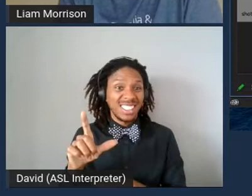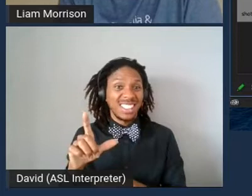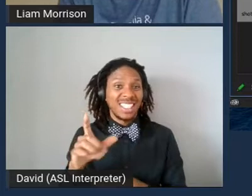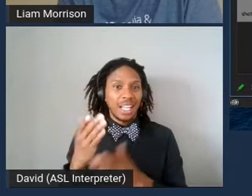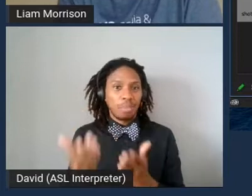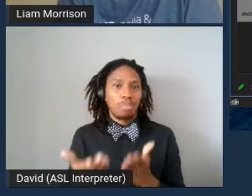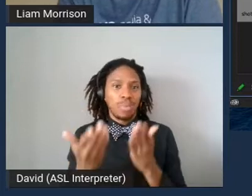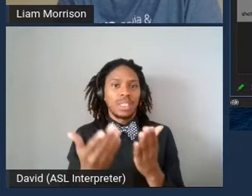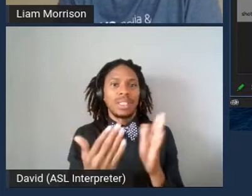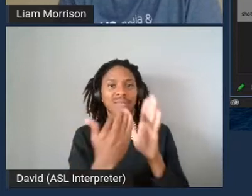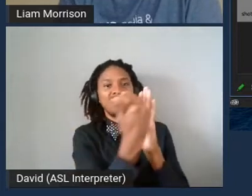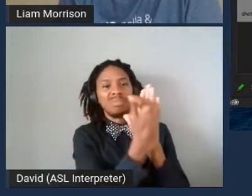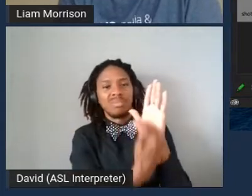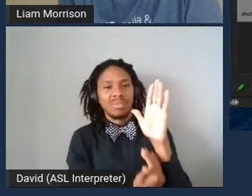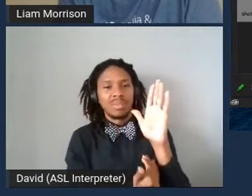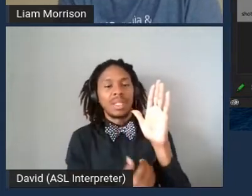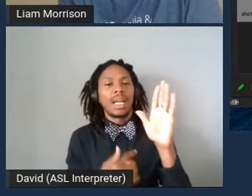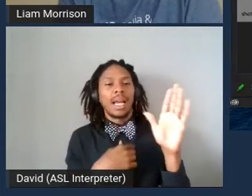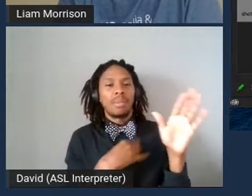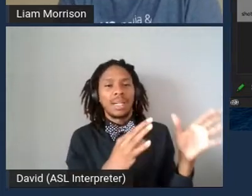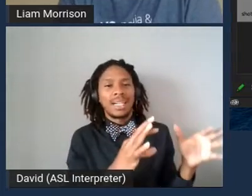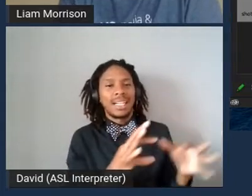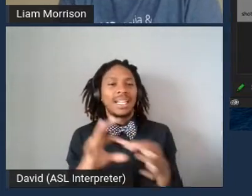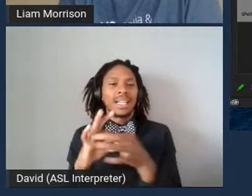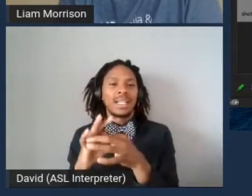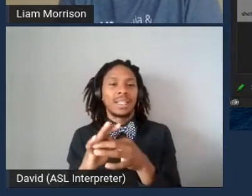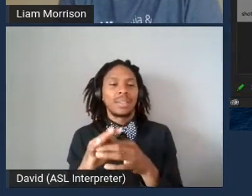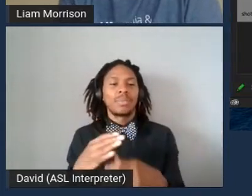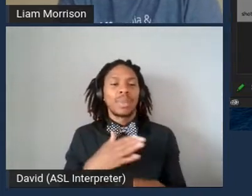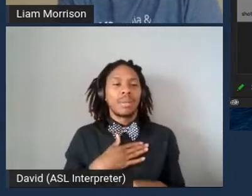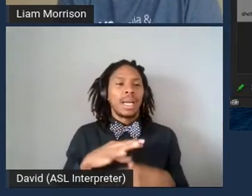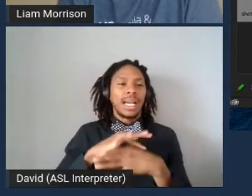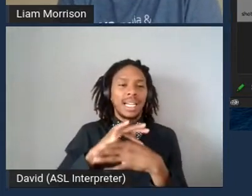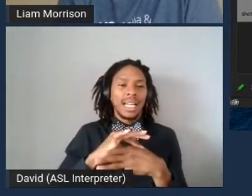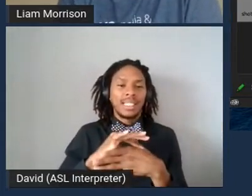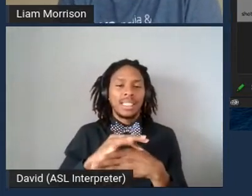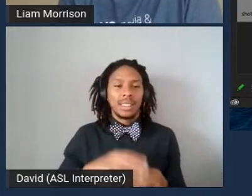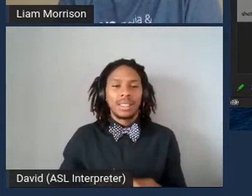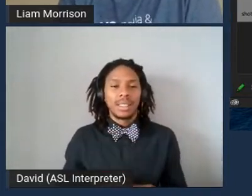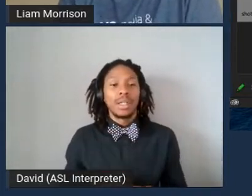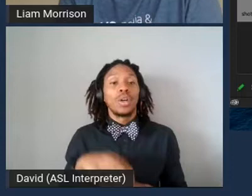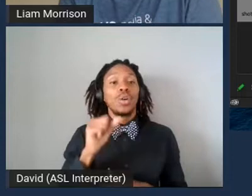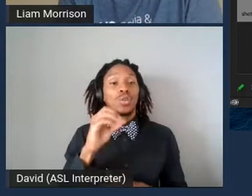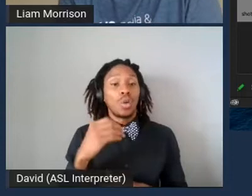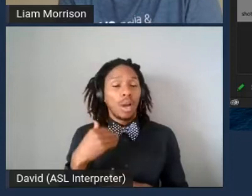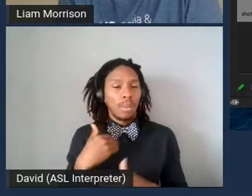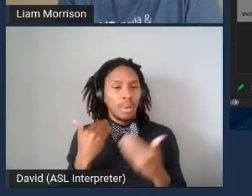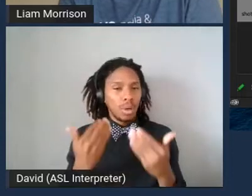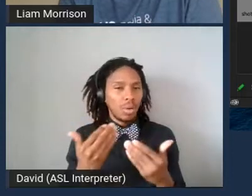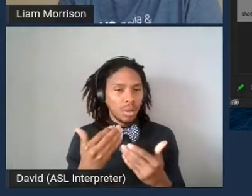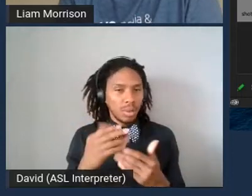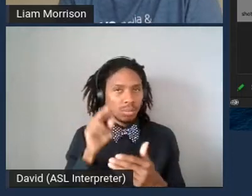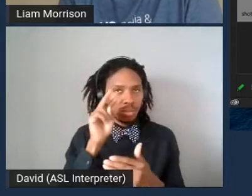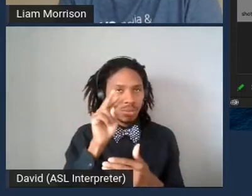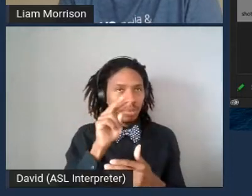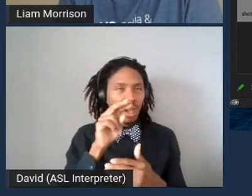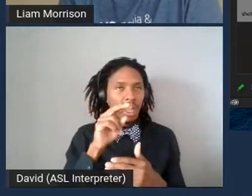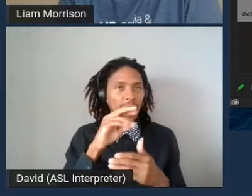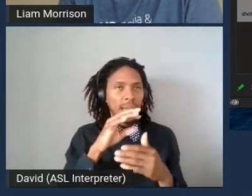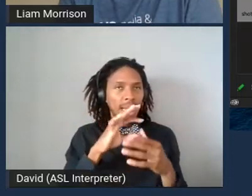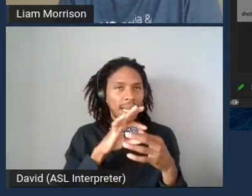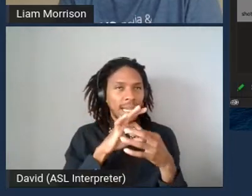presented. I'm going to connect that to my content. So I'm actually going to go through, connect it